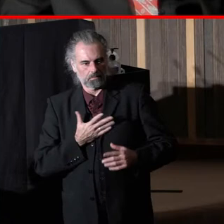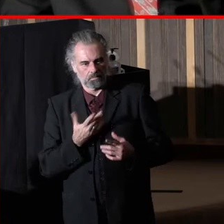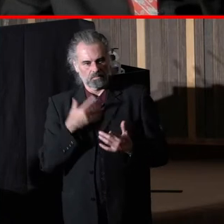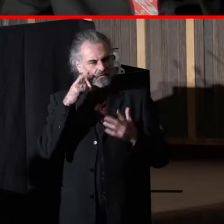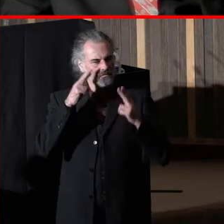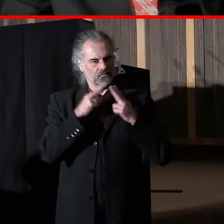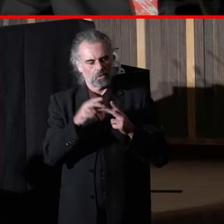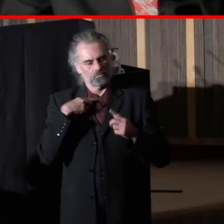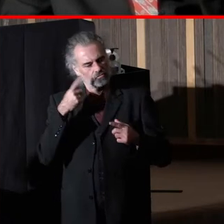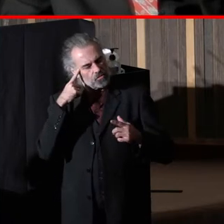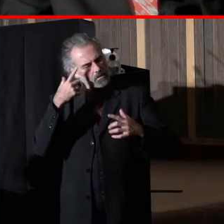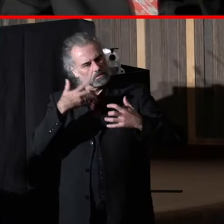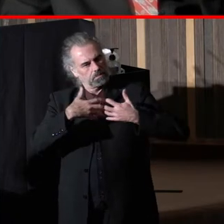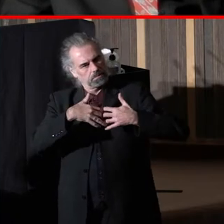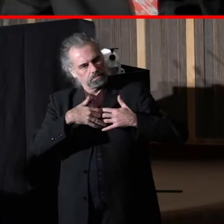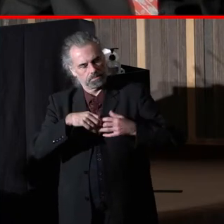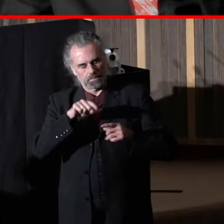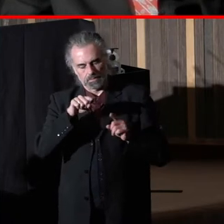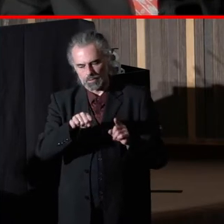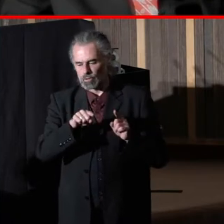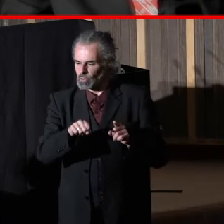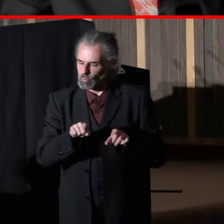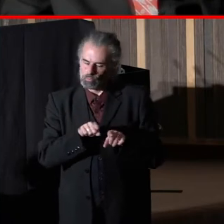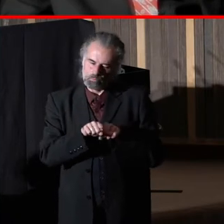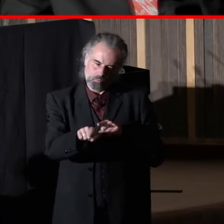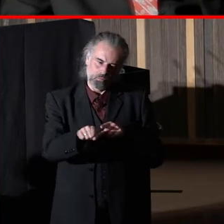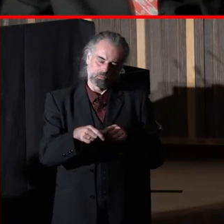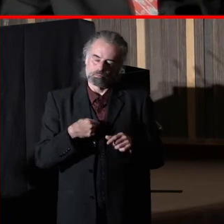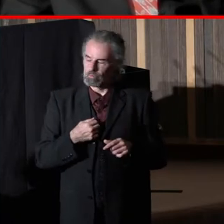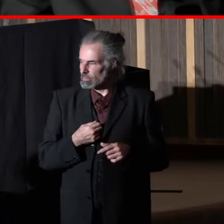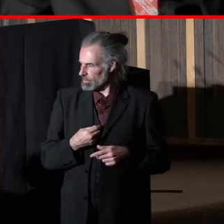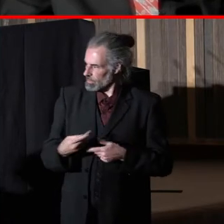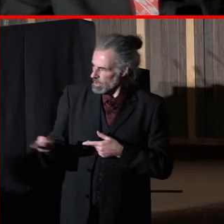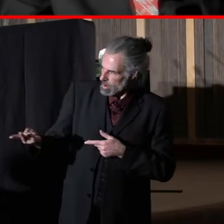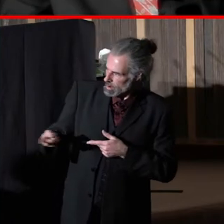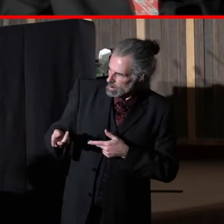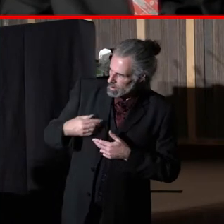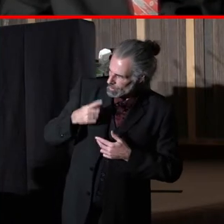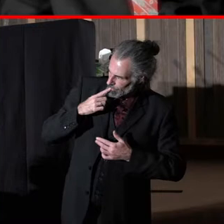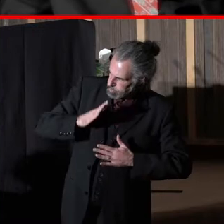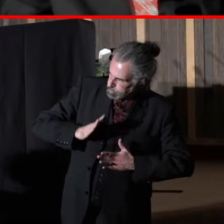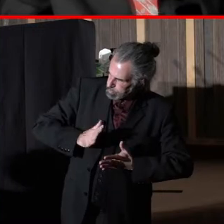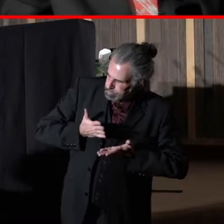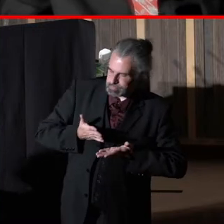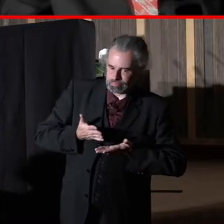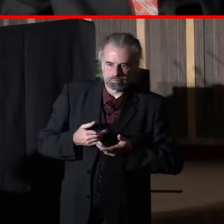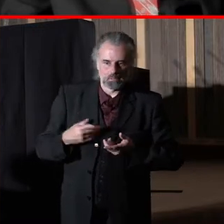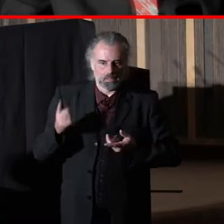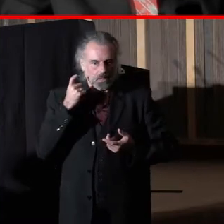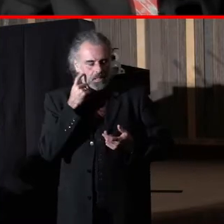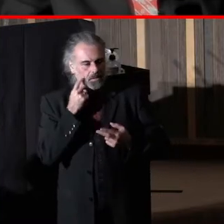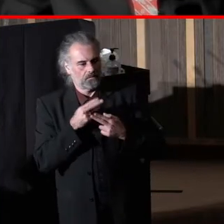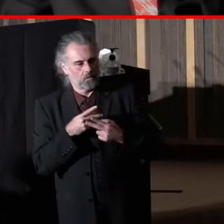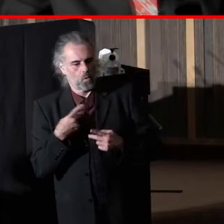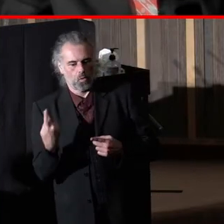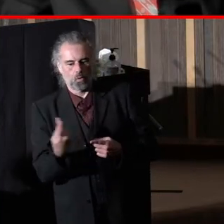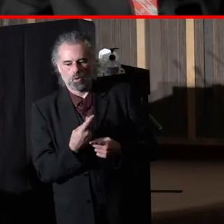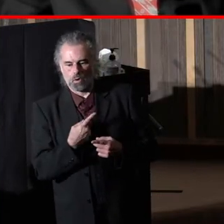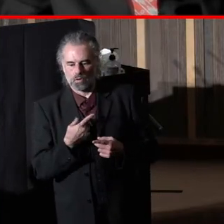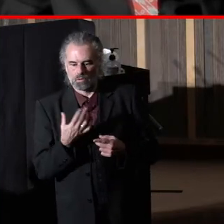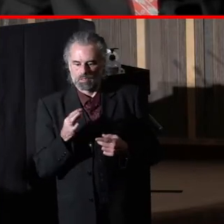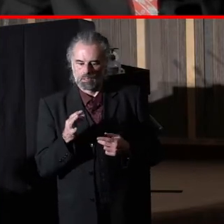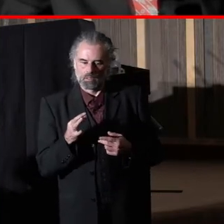think. But generally, I mean, these two in particular made it so easy, not coming from a pure